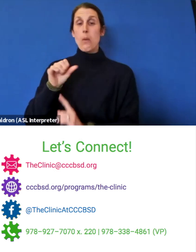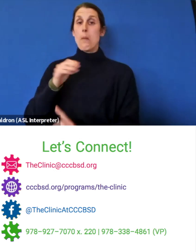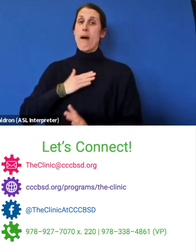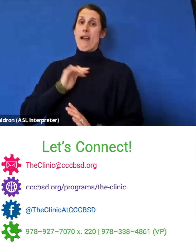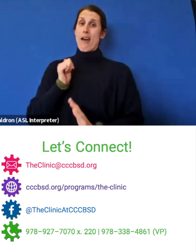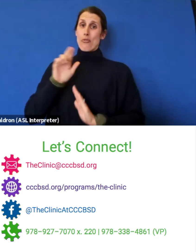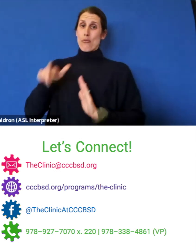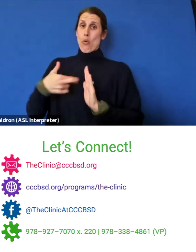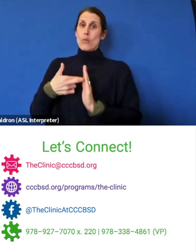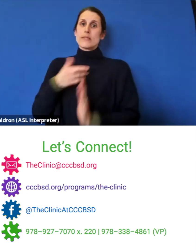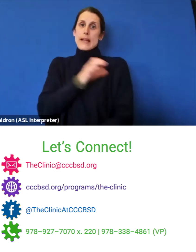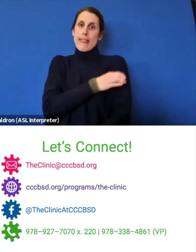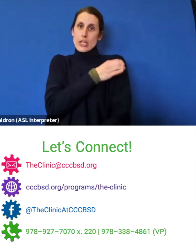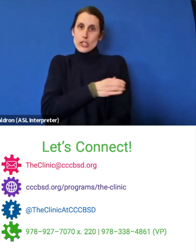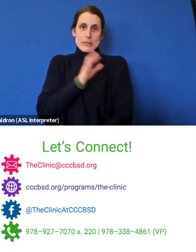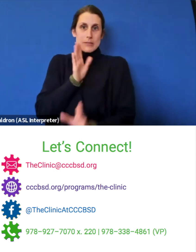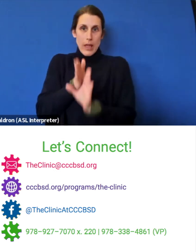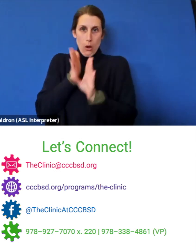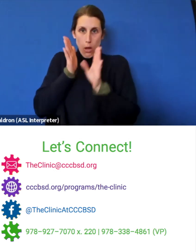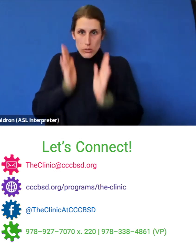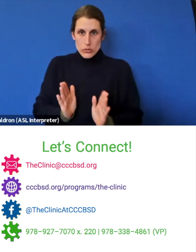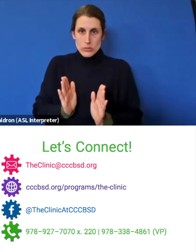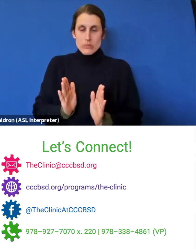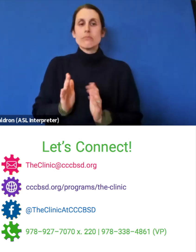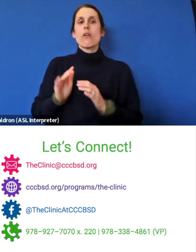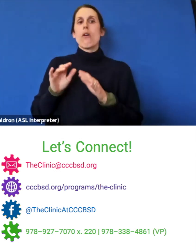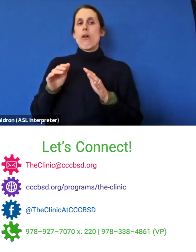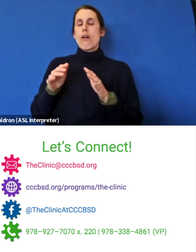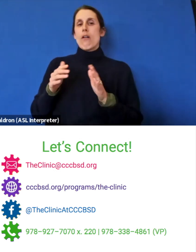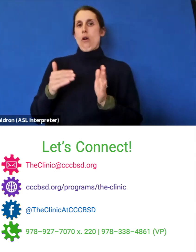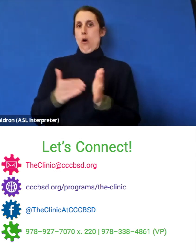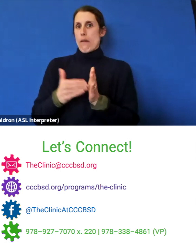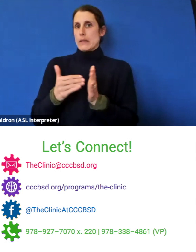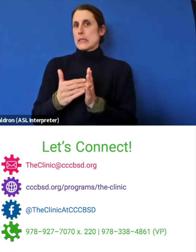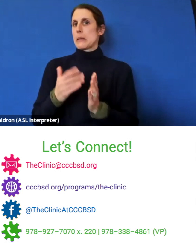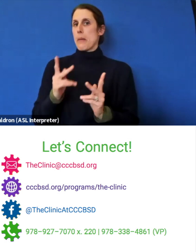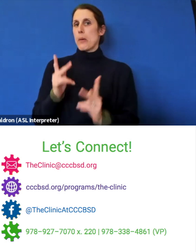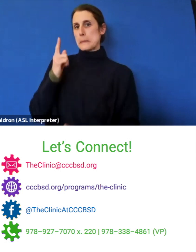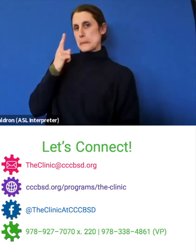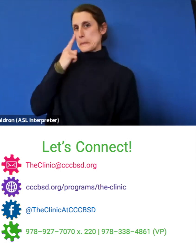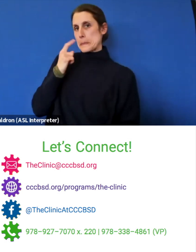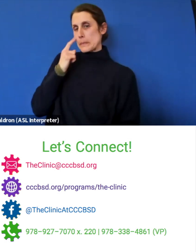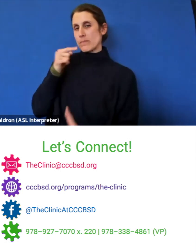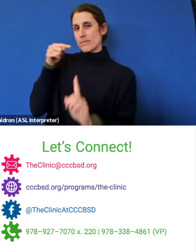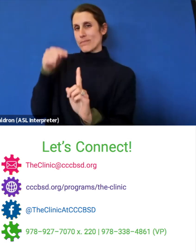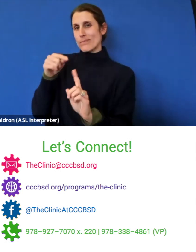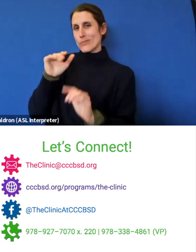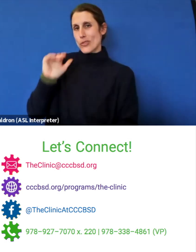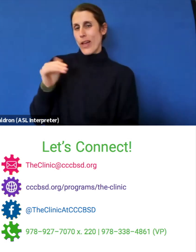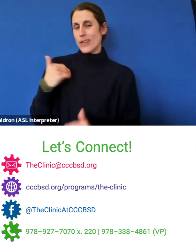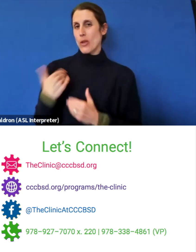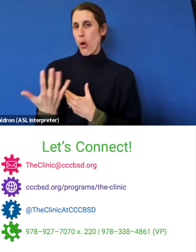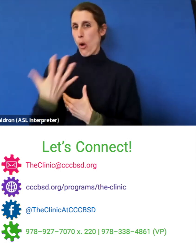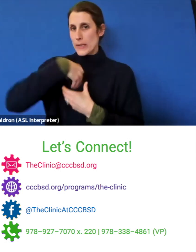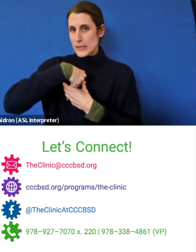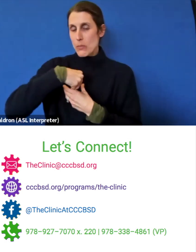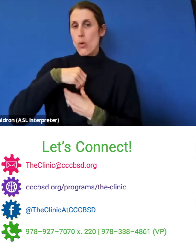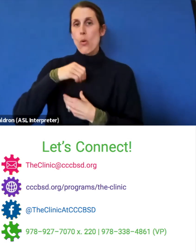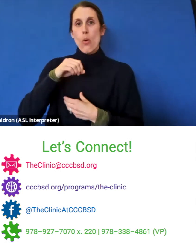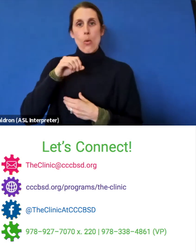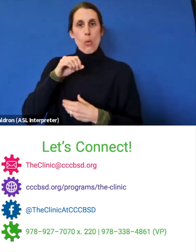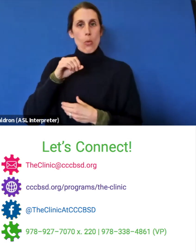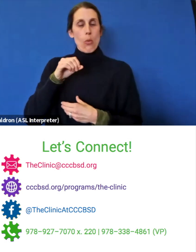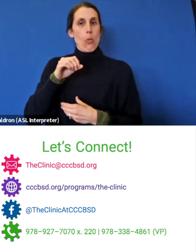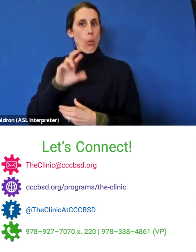question raised, does this child have autism, or are there pragmatic difficulties because the child is deaf or hard